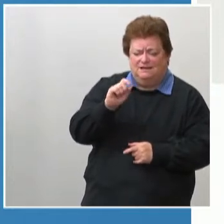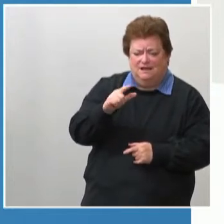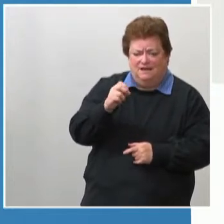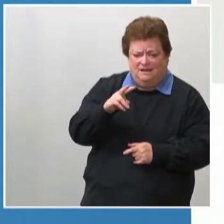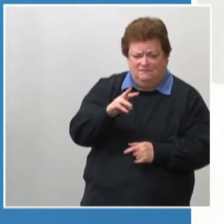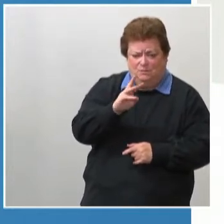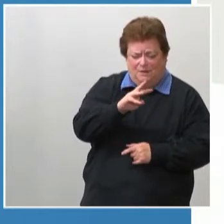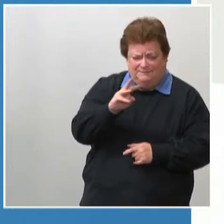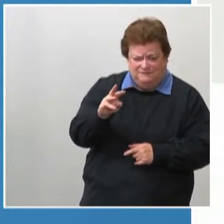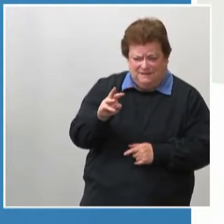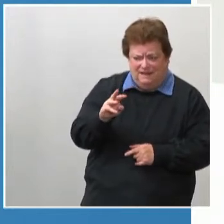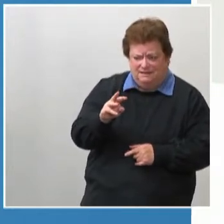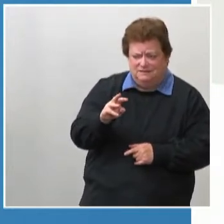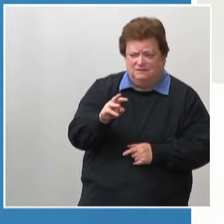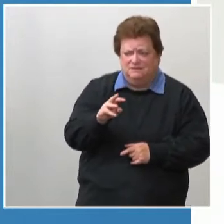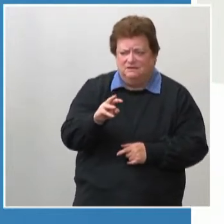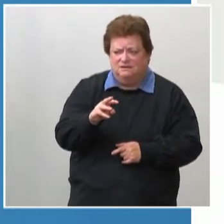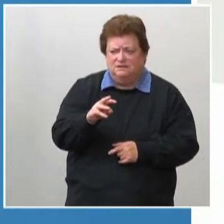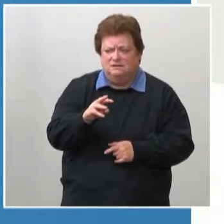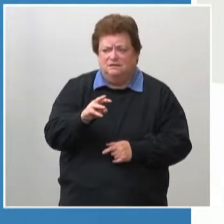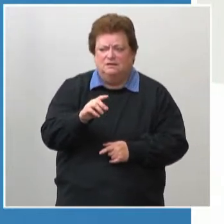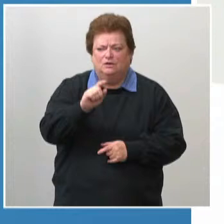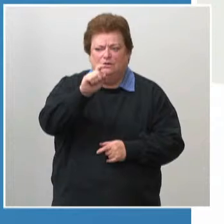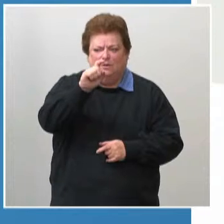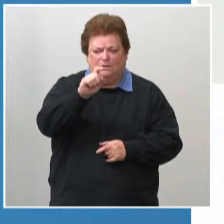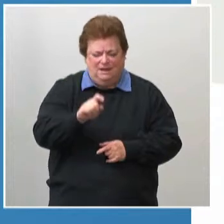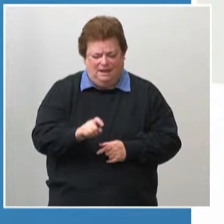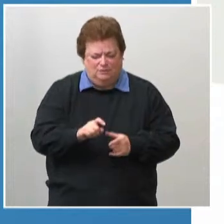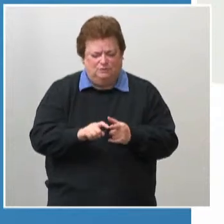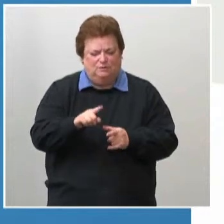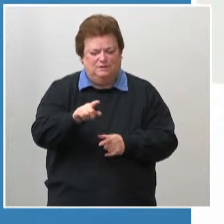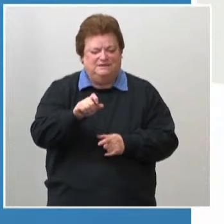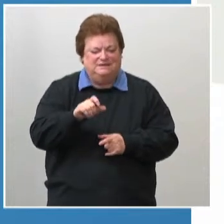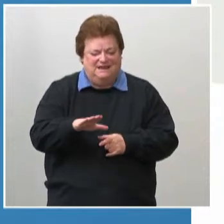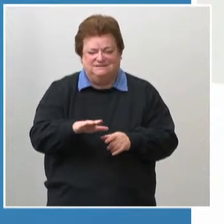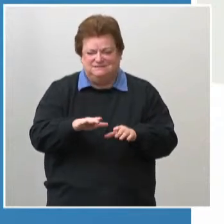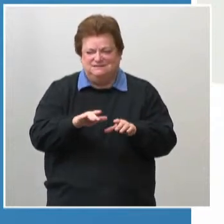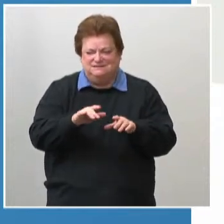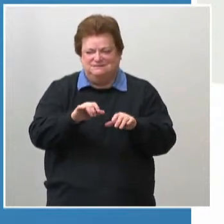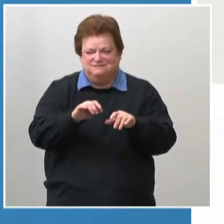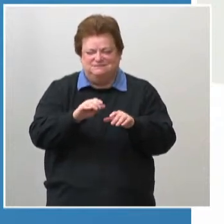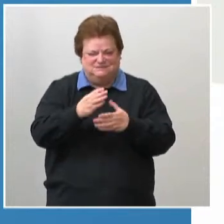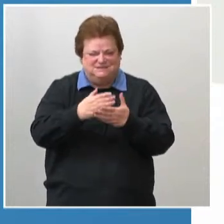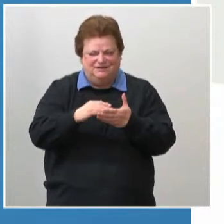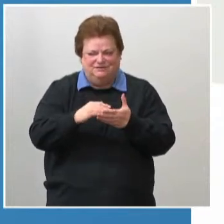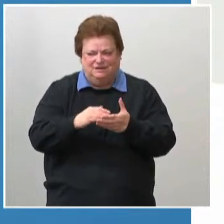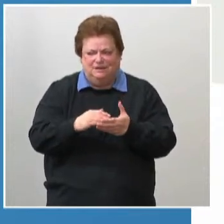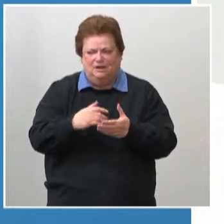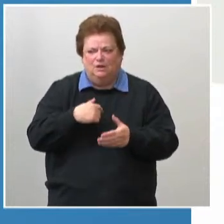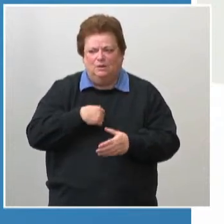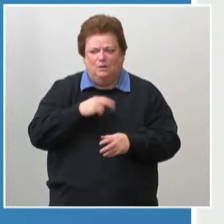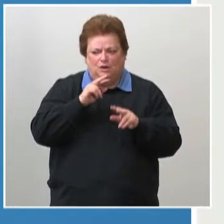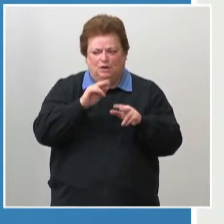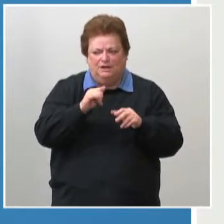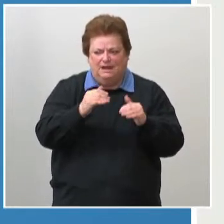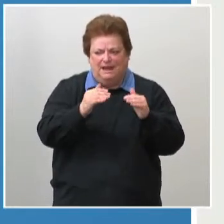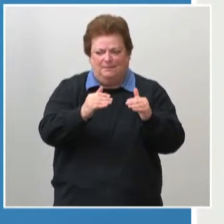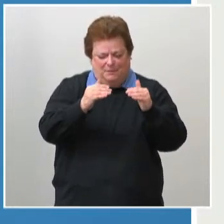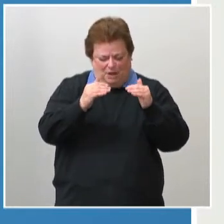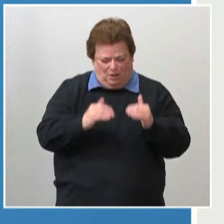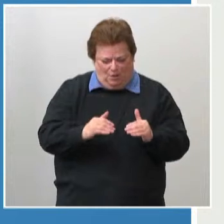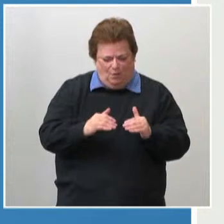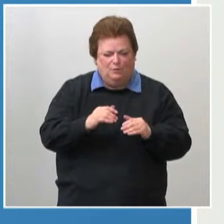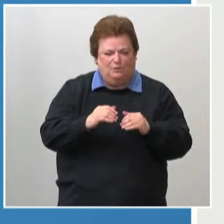covid19.lincoln.ne.gov website, you'll need to scroll down to the COVID-19 testing section. The section we're looking for is directly below the wrist